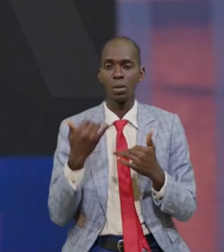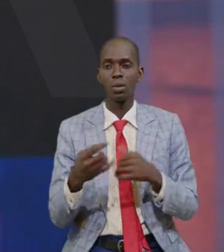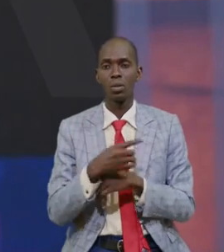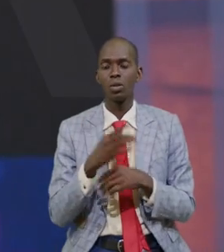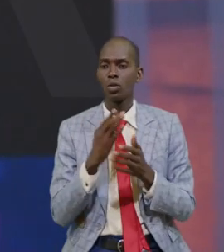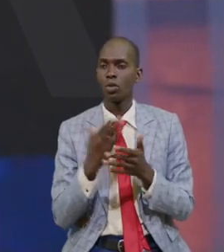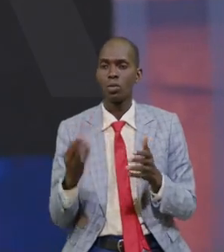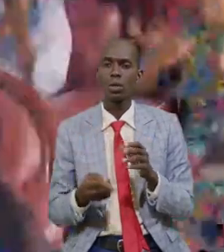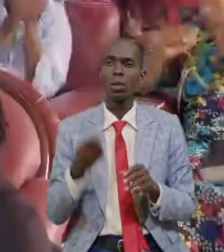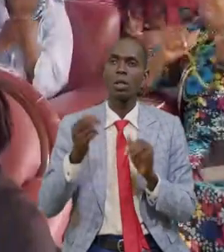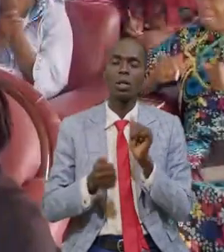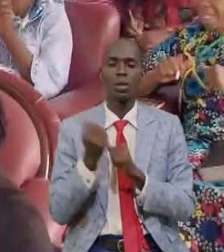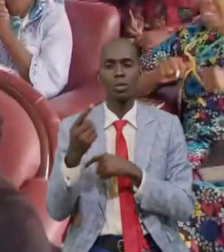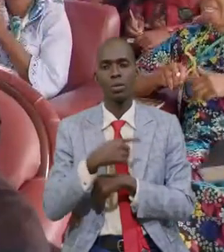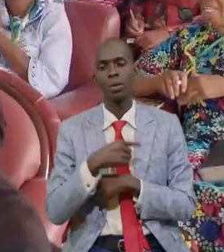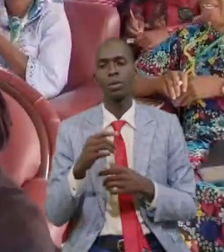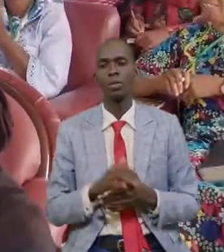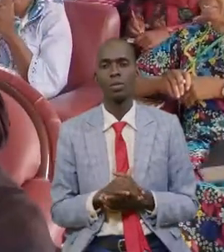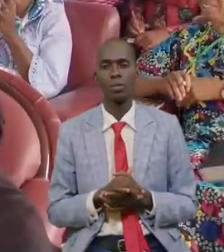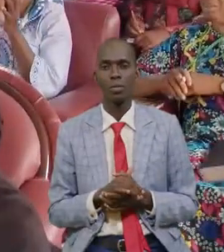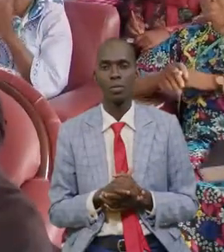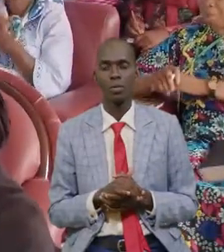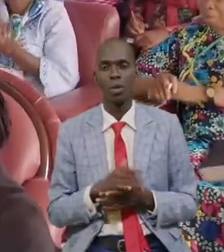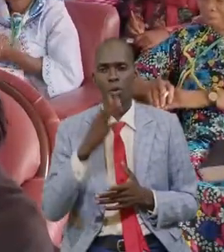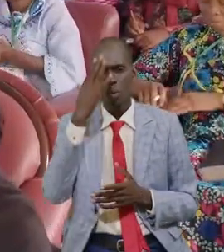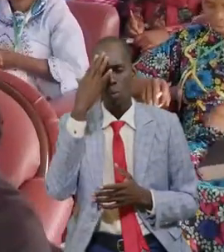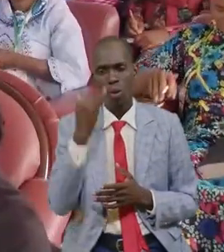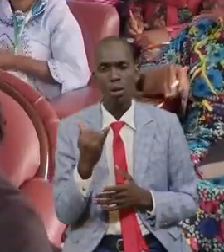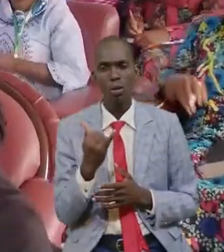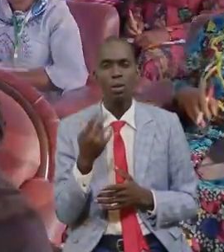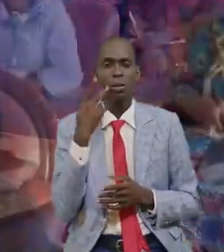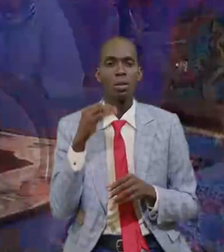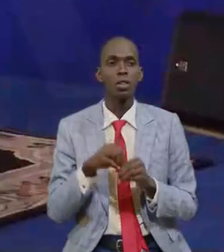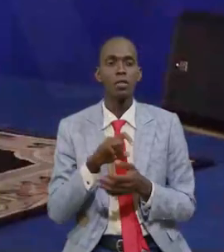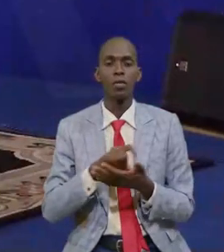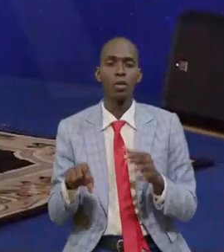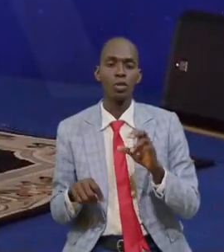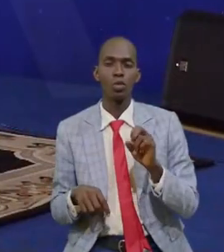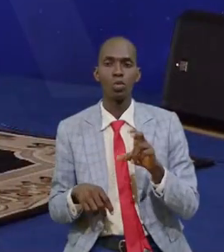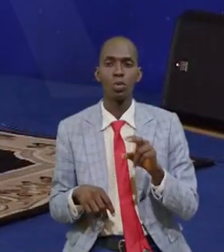higher today. Why? Look at verse 12. In verse 12,